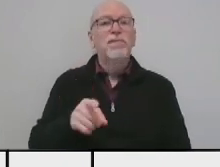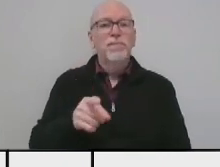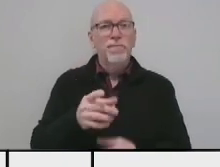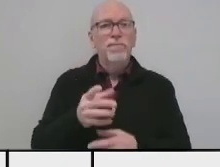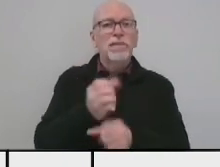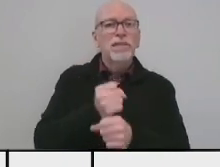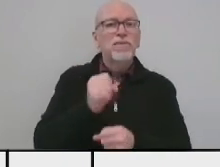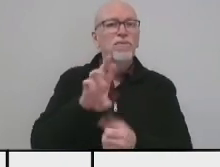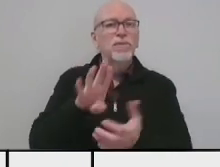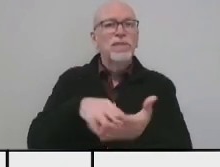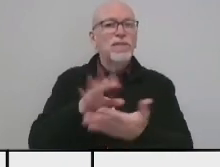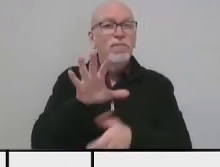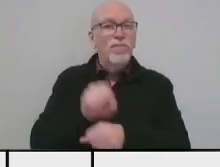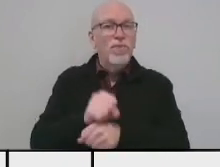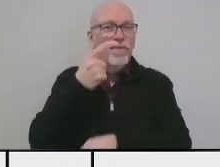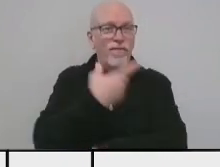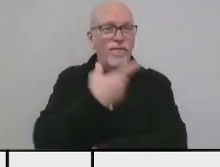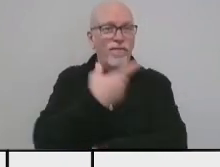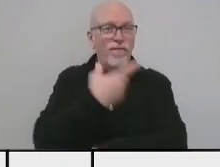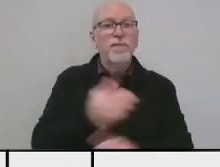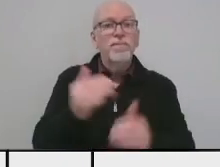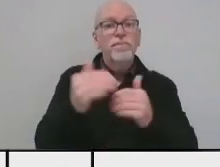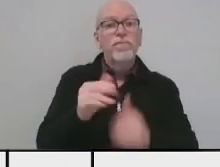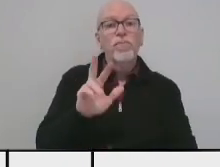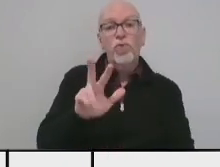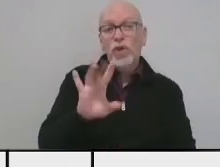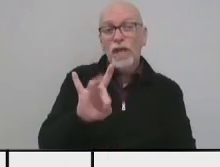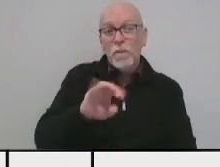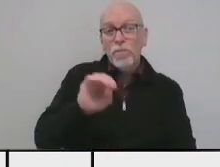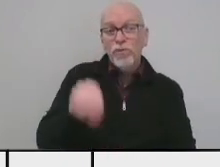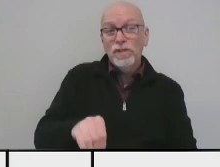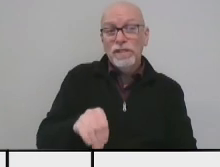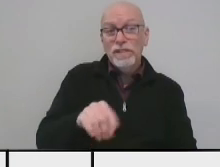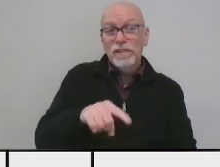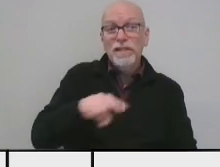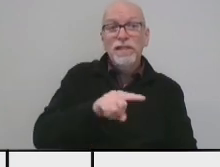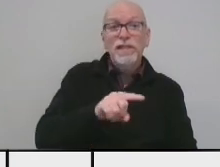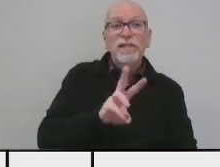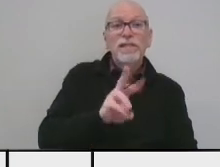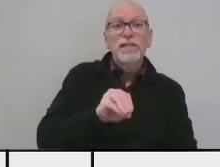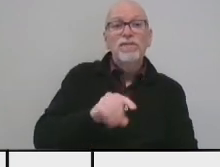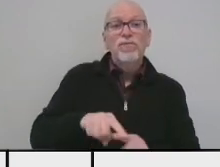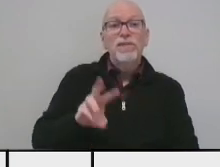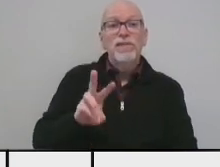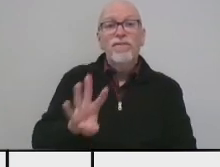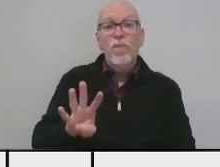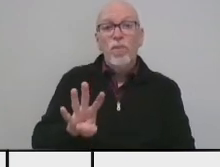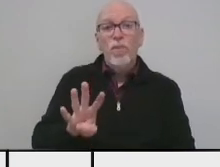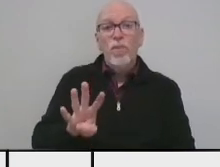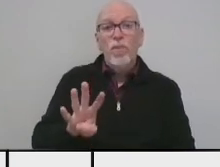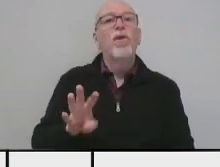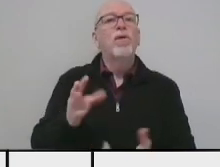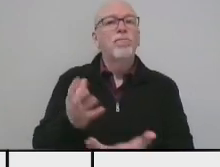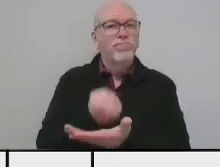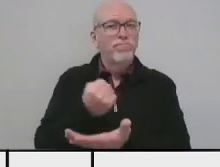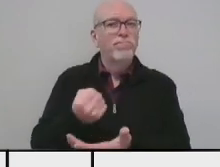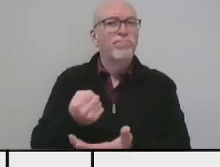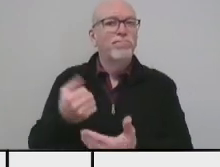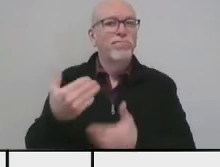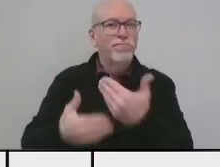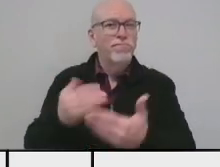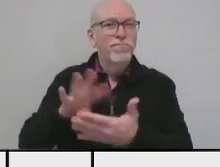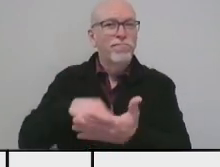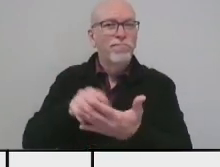vaccine, and 38% of those aged 60 to 64 have taken that step. This includes more